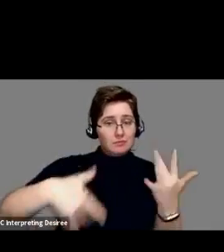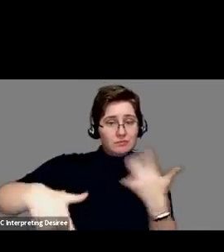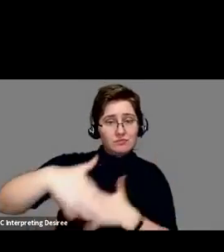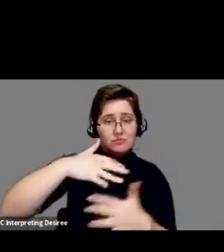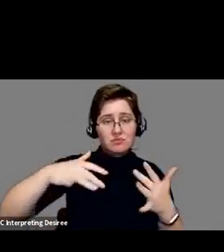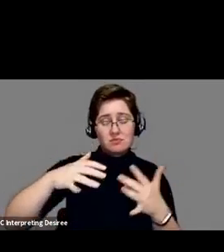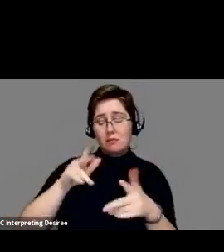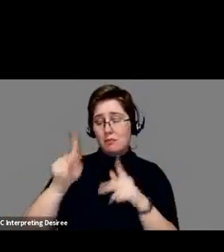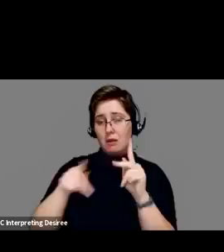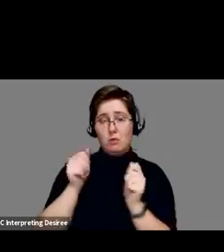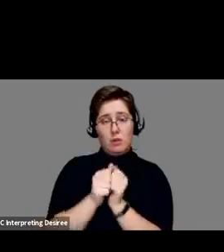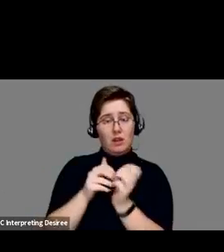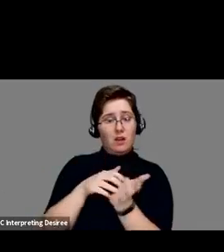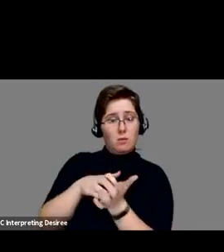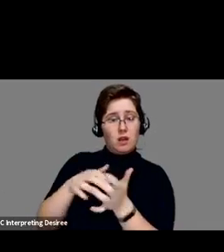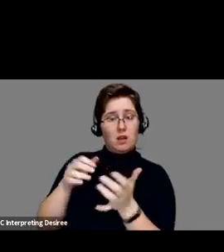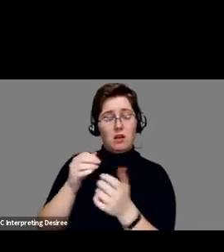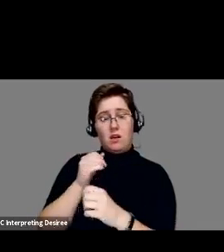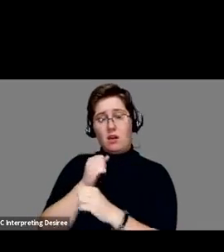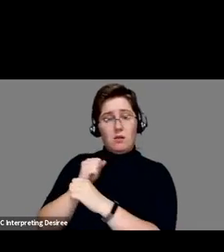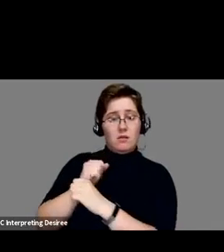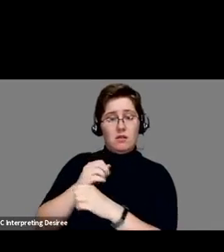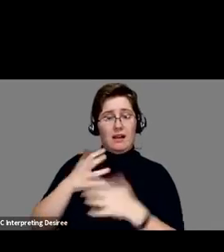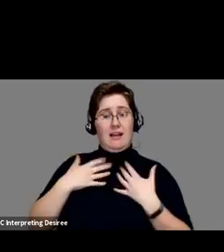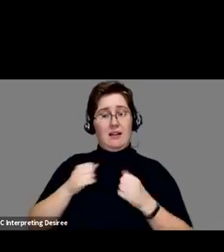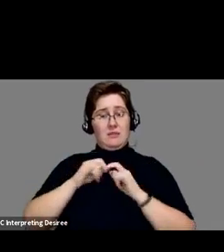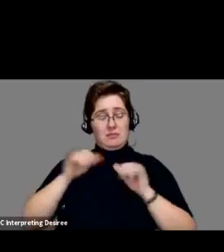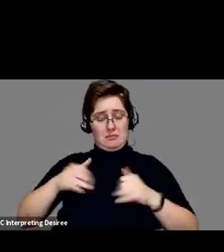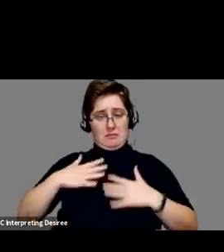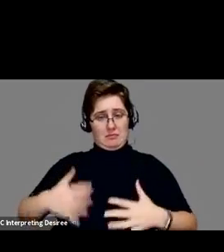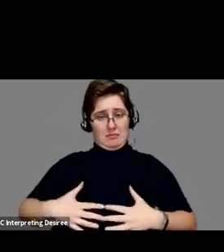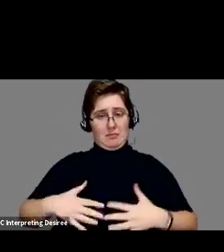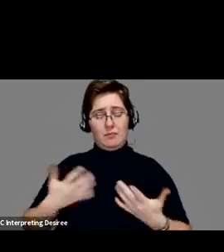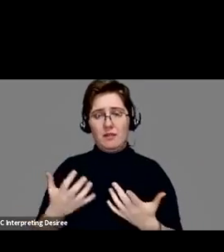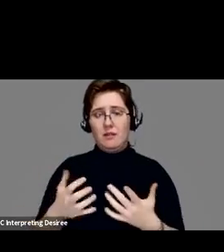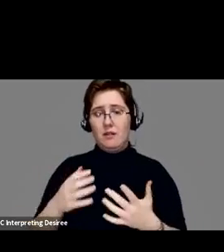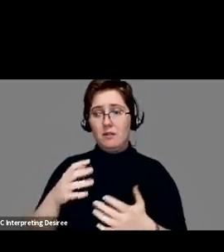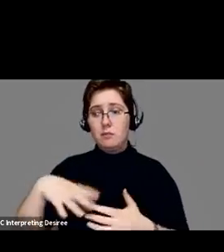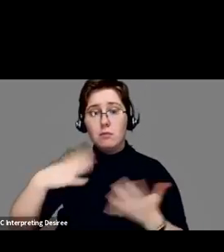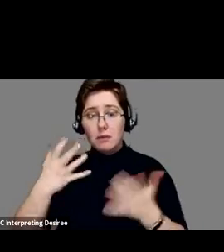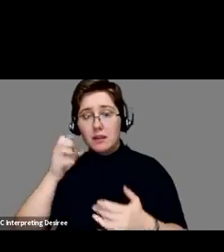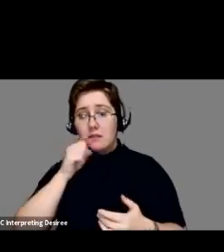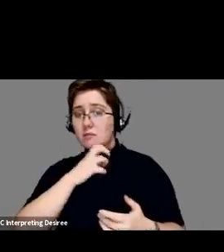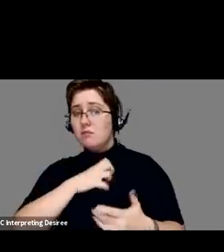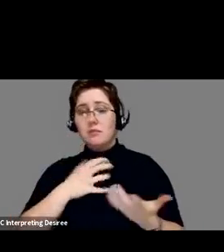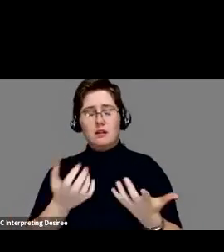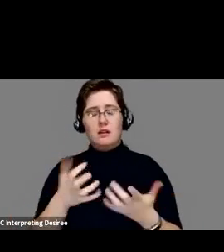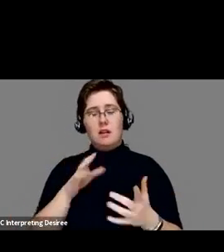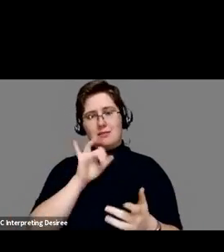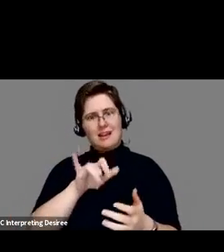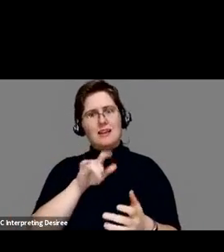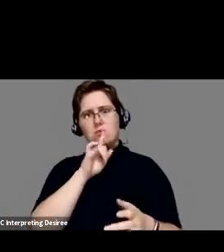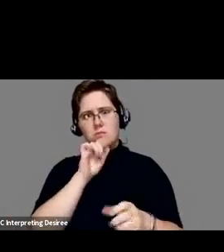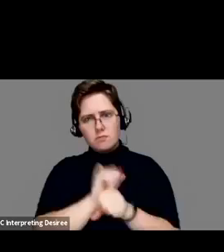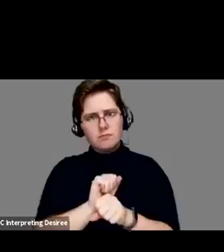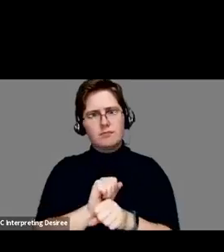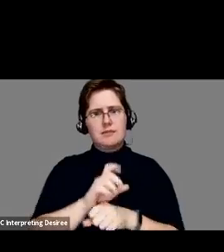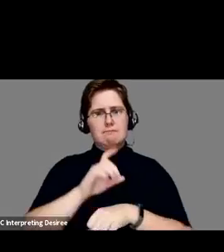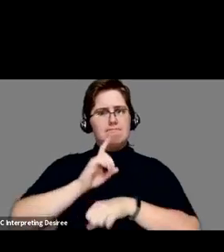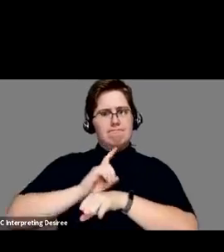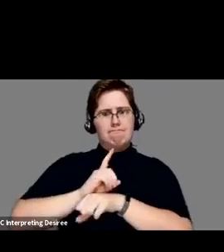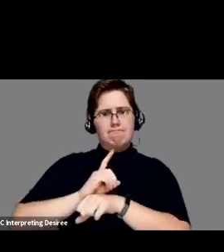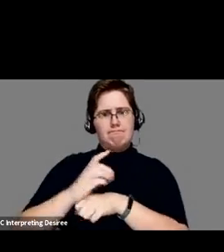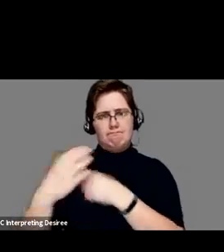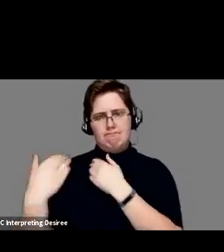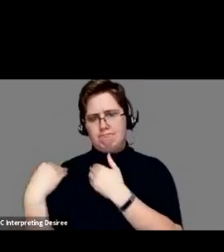immune suppressed people or the elderly, it's a particular duty to because by doing that,